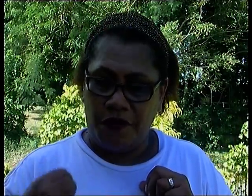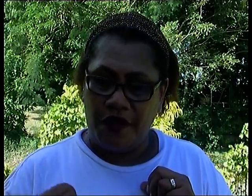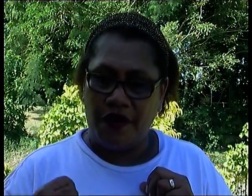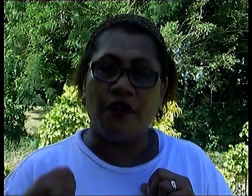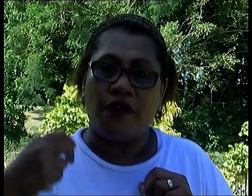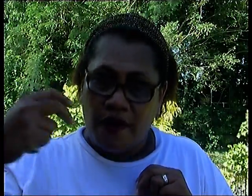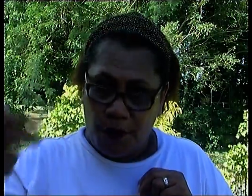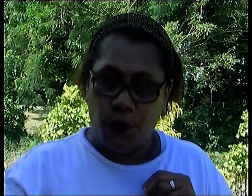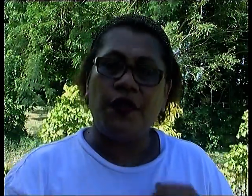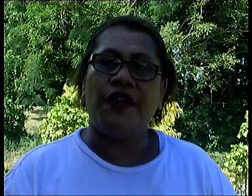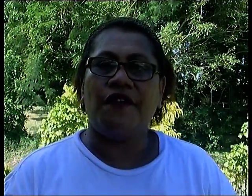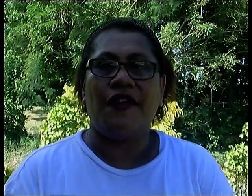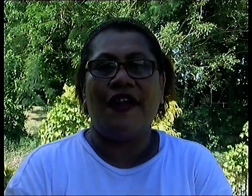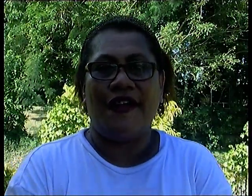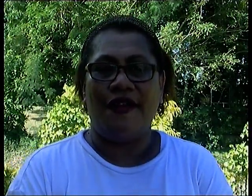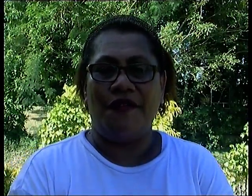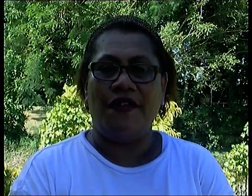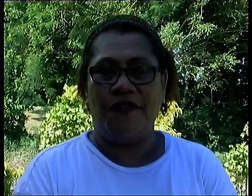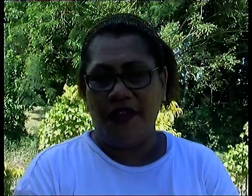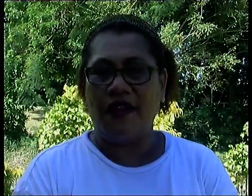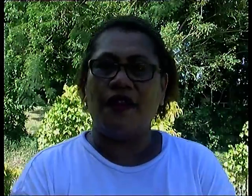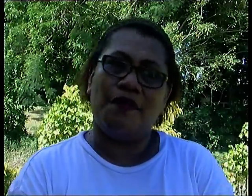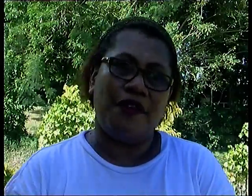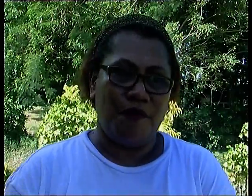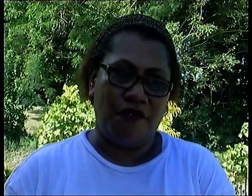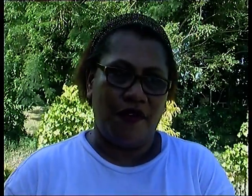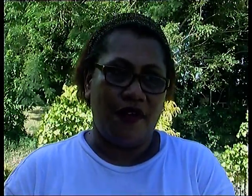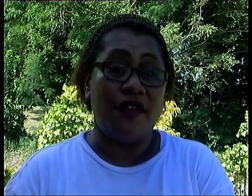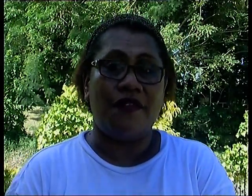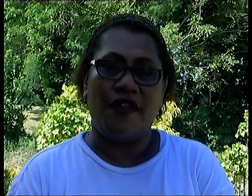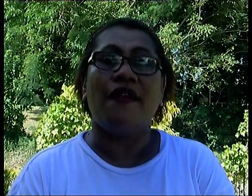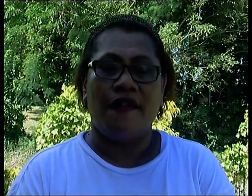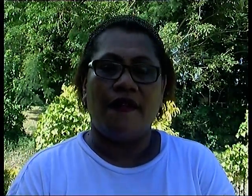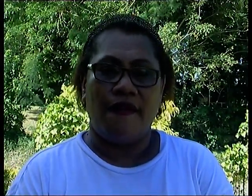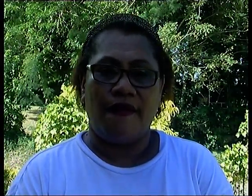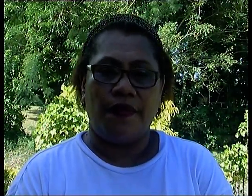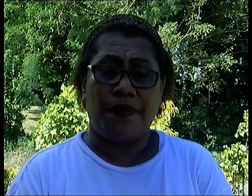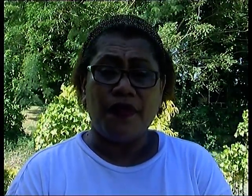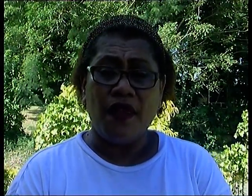audiovisual materials to the National Archives is still very much yesterday.